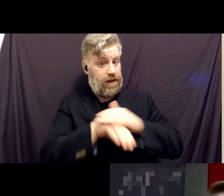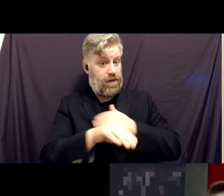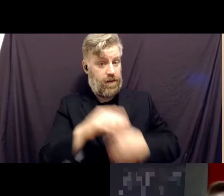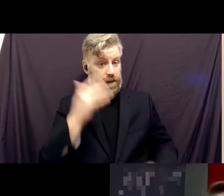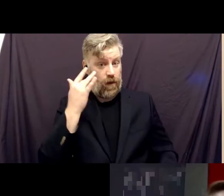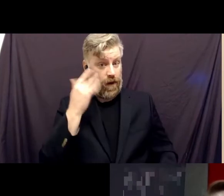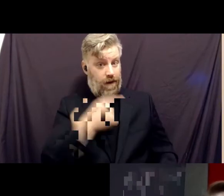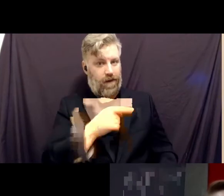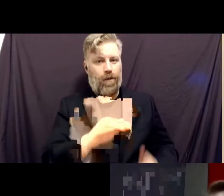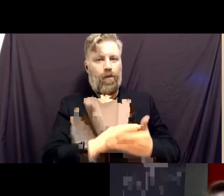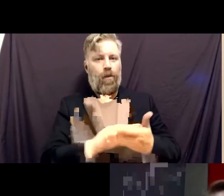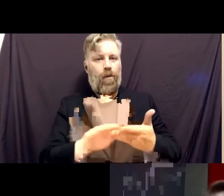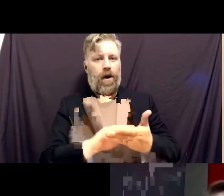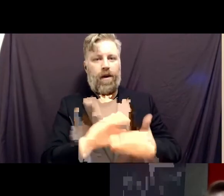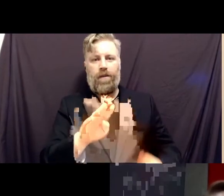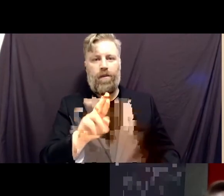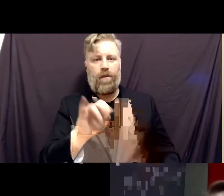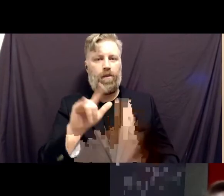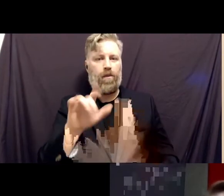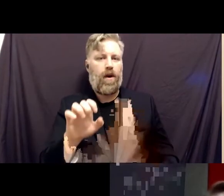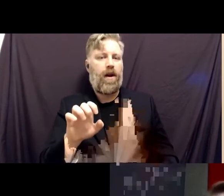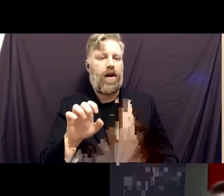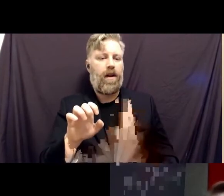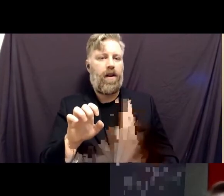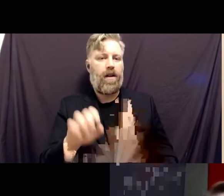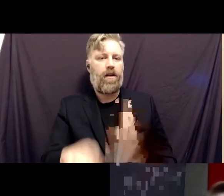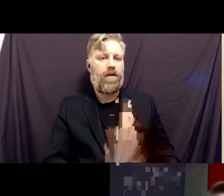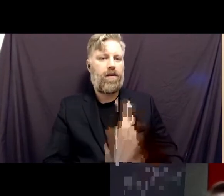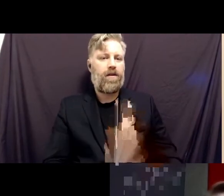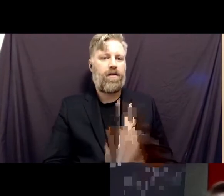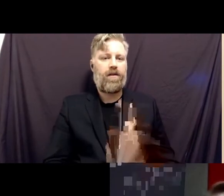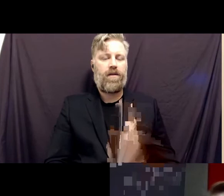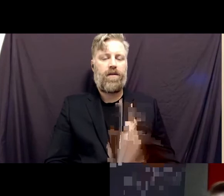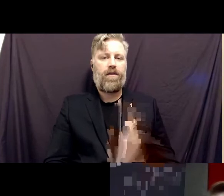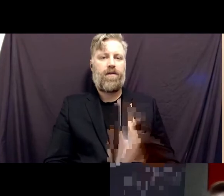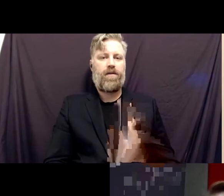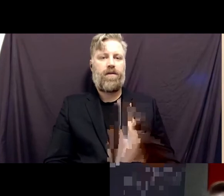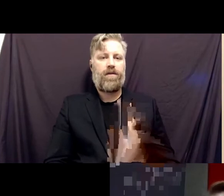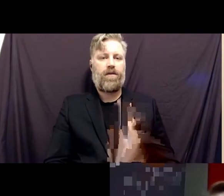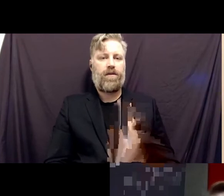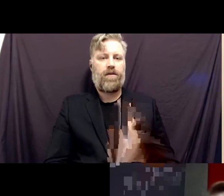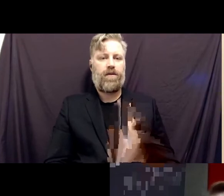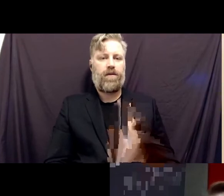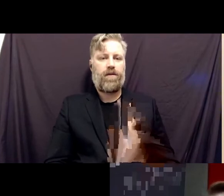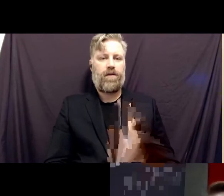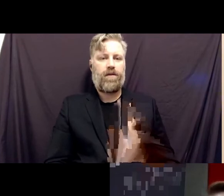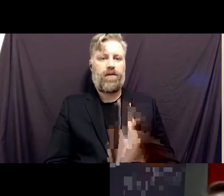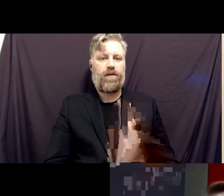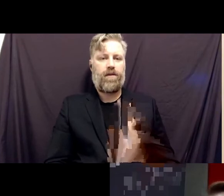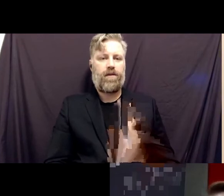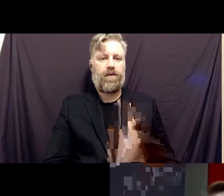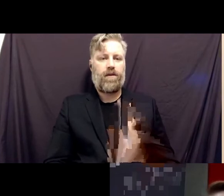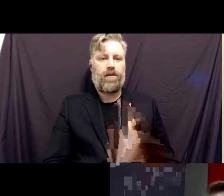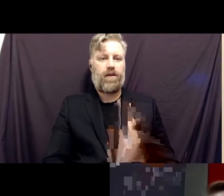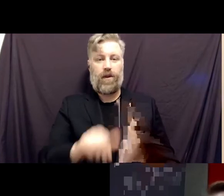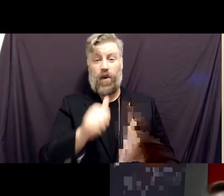Braille. And the only language which softens your skin, if